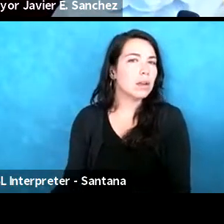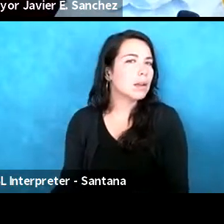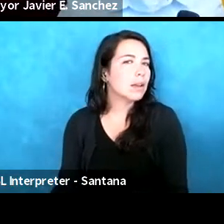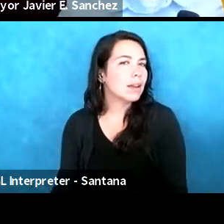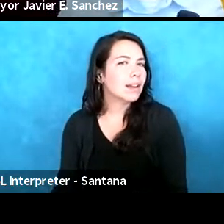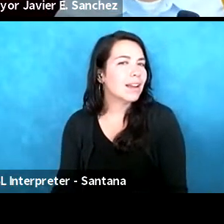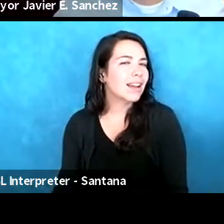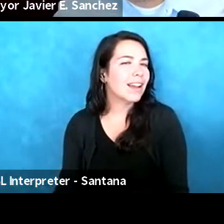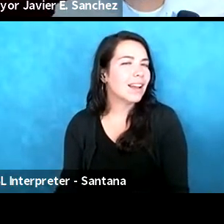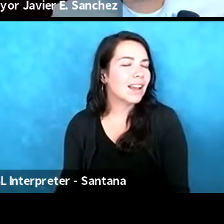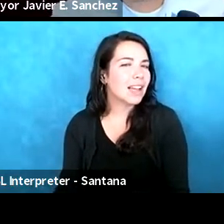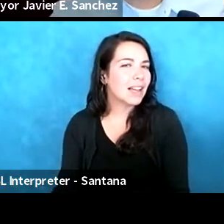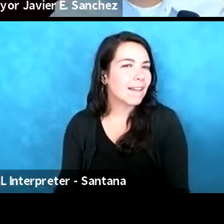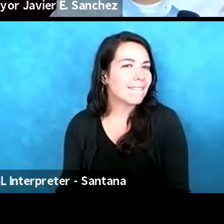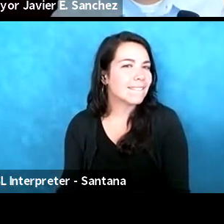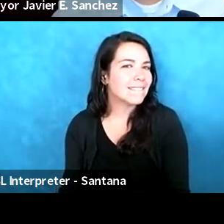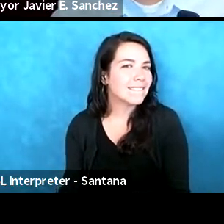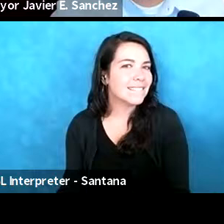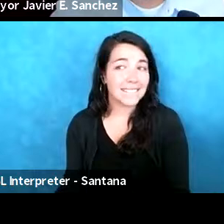Very well.